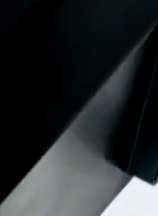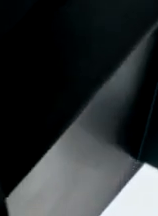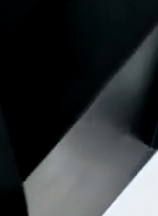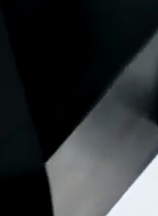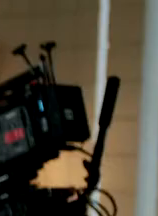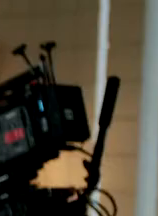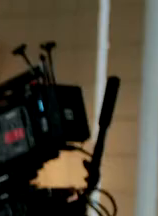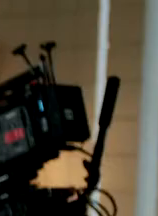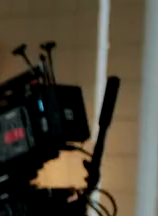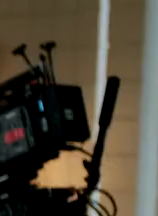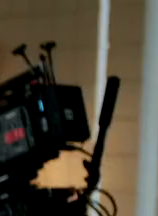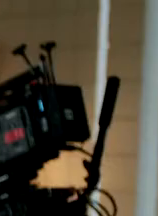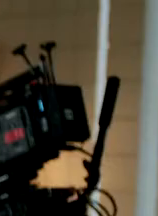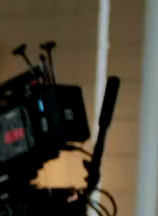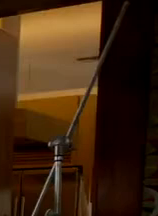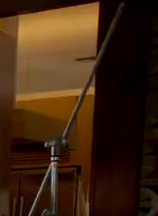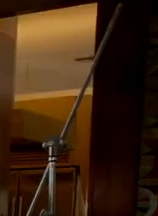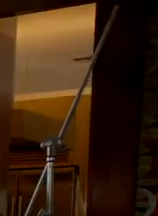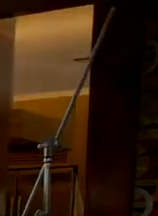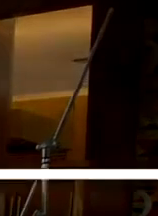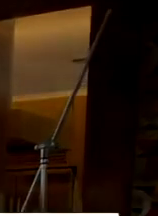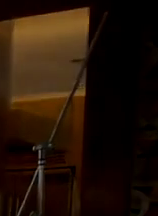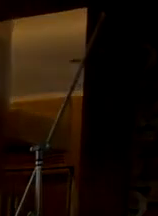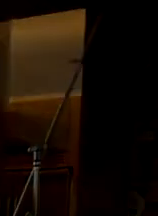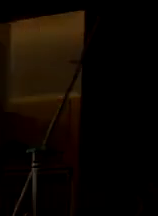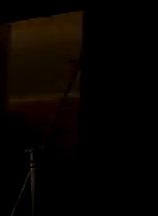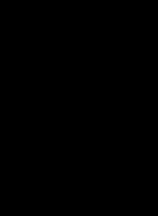the best in an LED light.